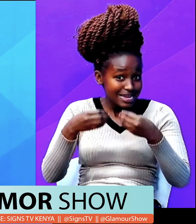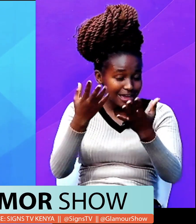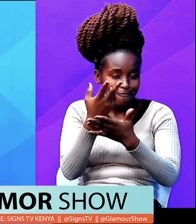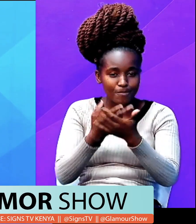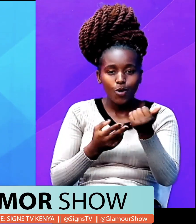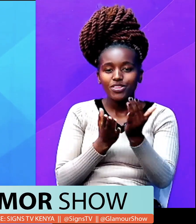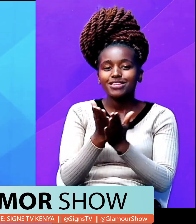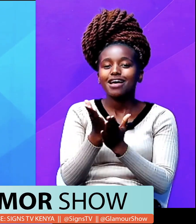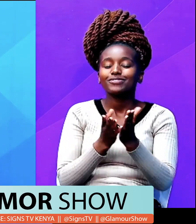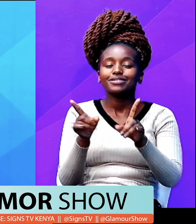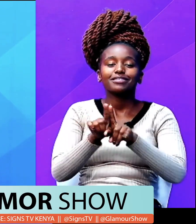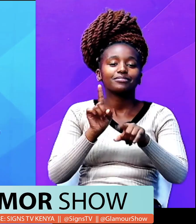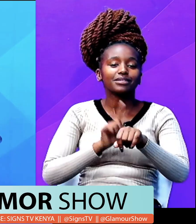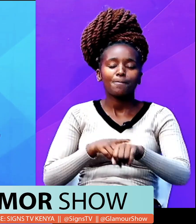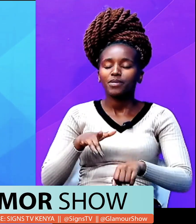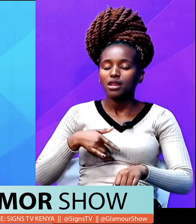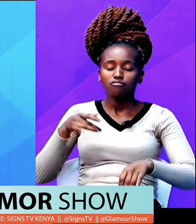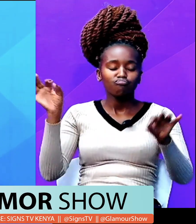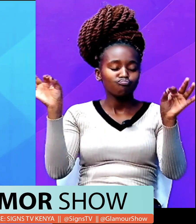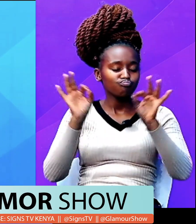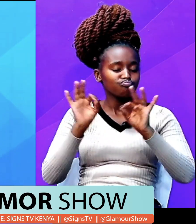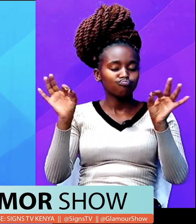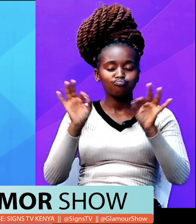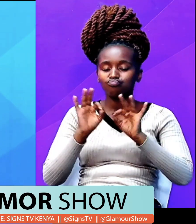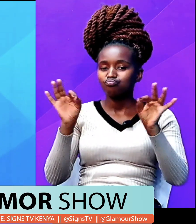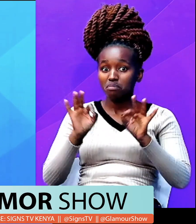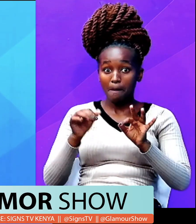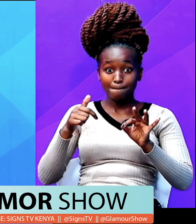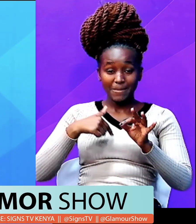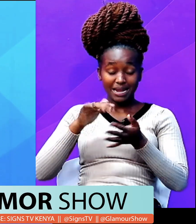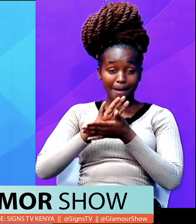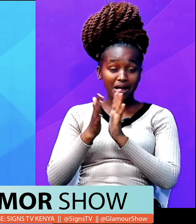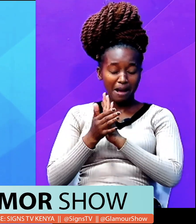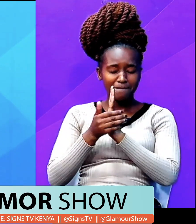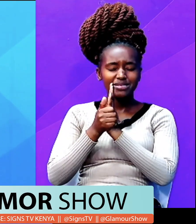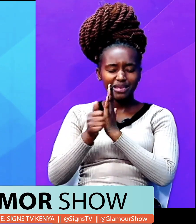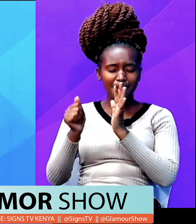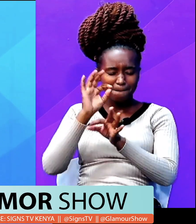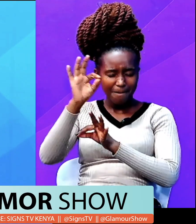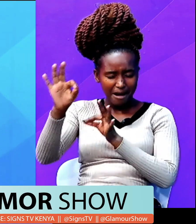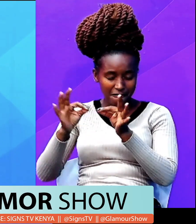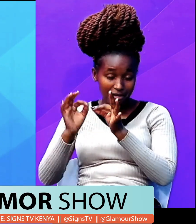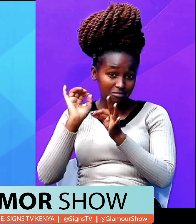I also had to make sure I've perfected my skill really good. Yeah.